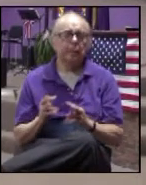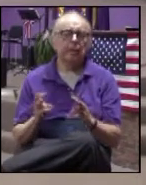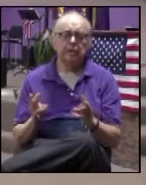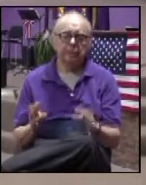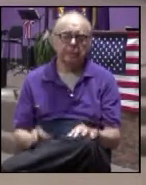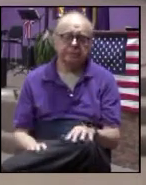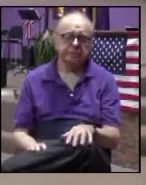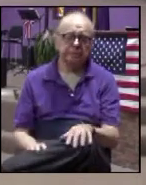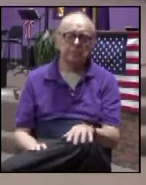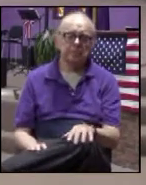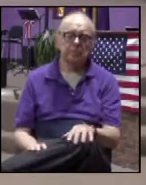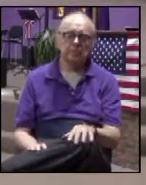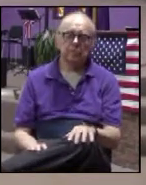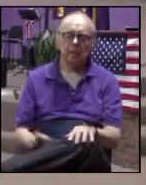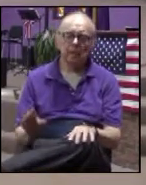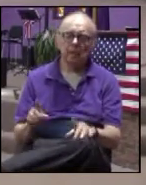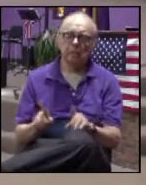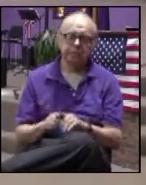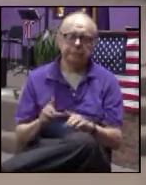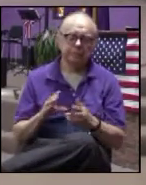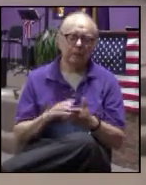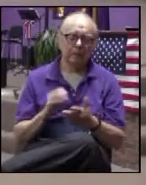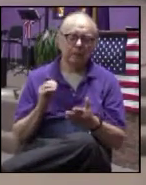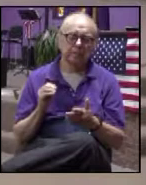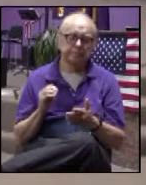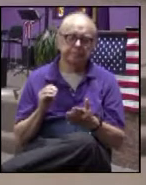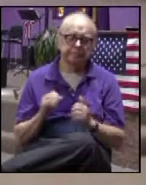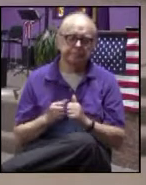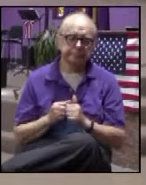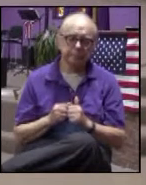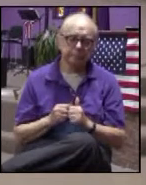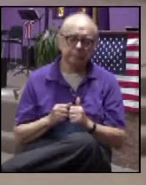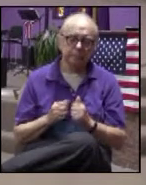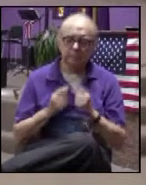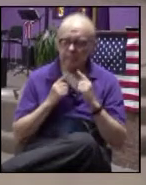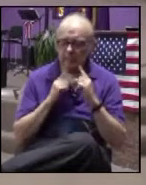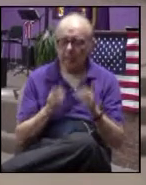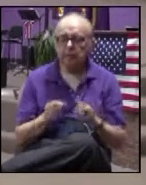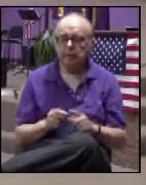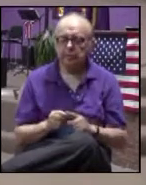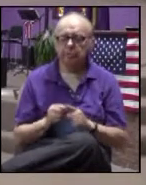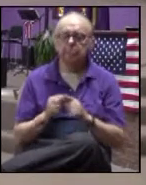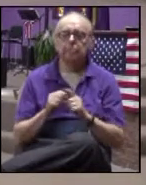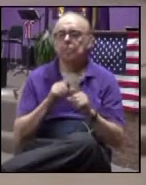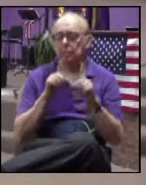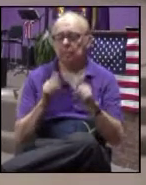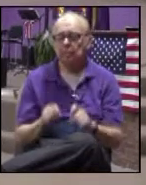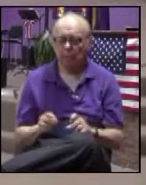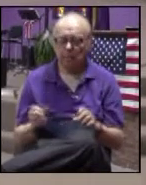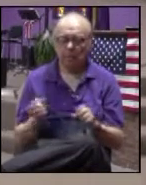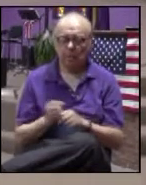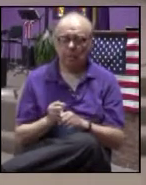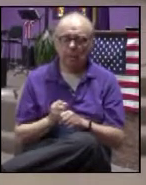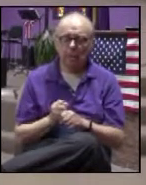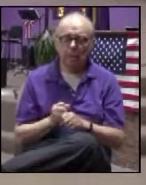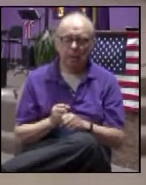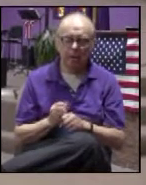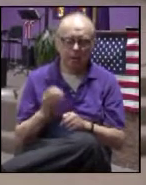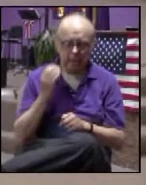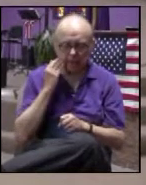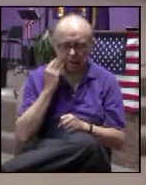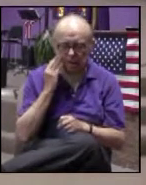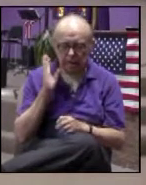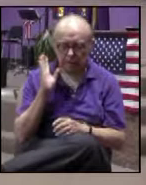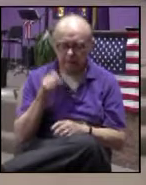okay? They would also learn how that they answered certain questions, getting the knowledge that they needed to